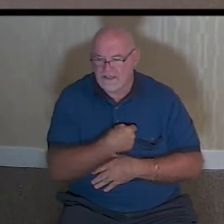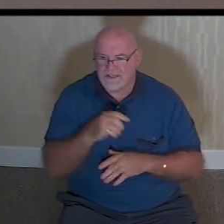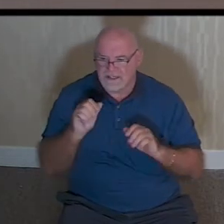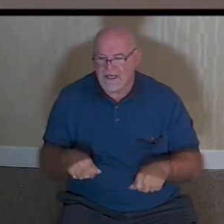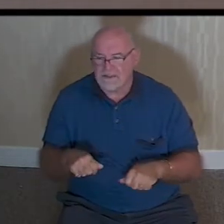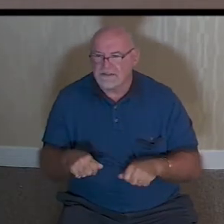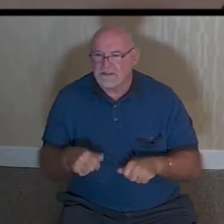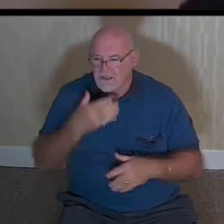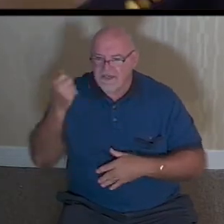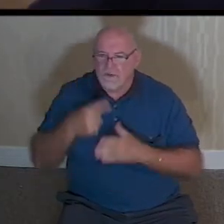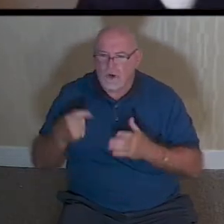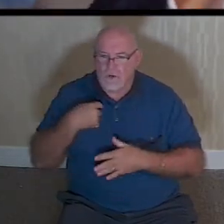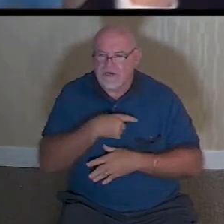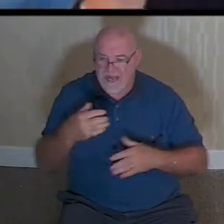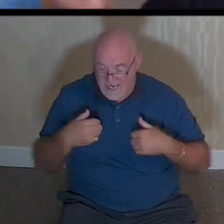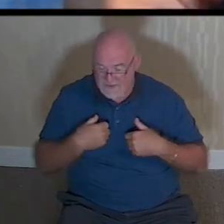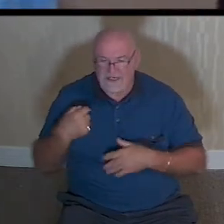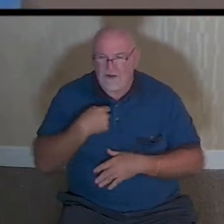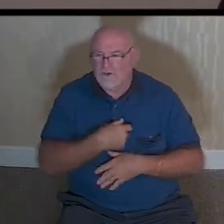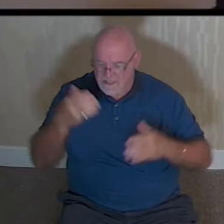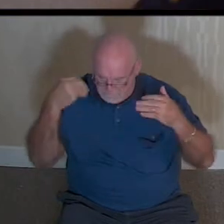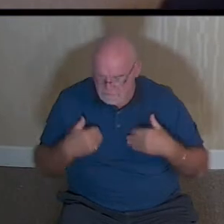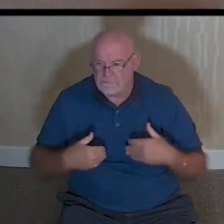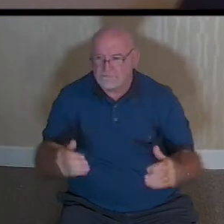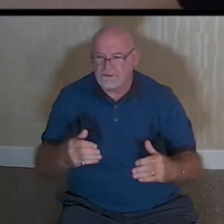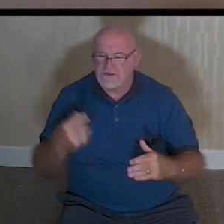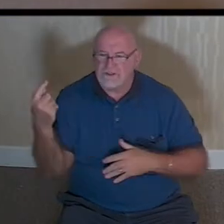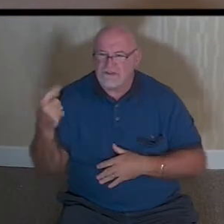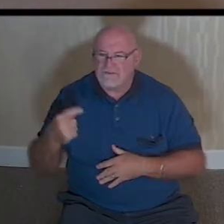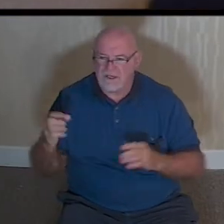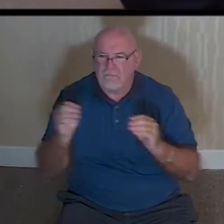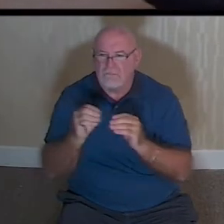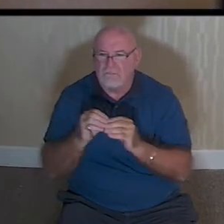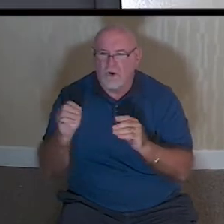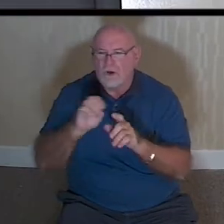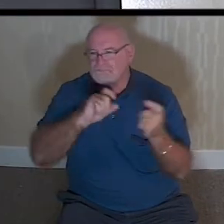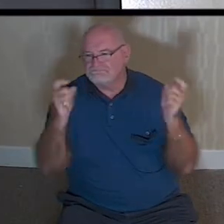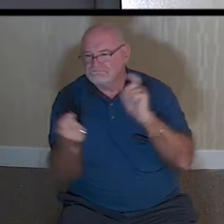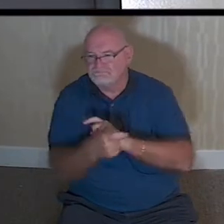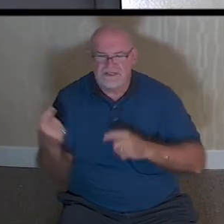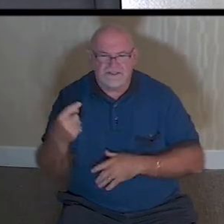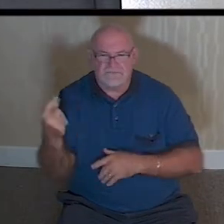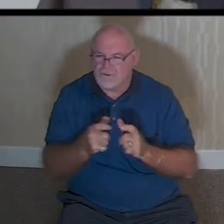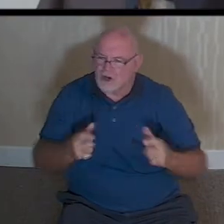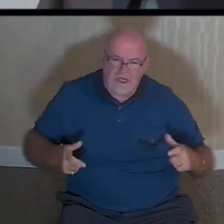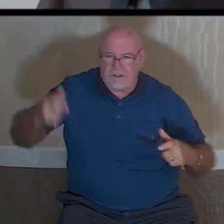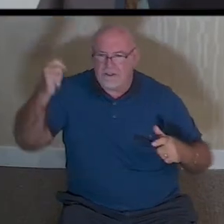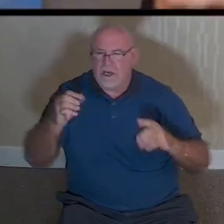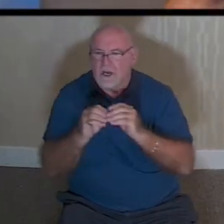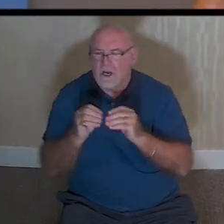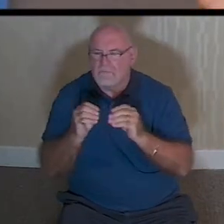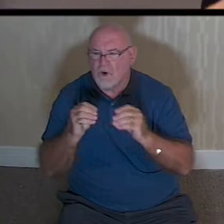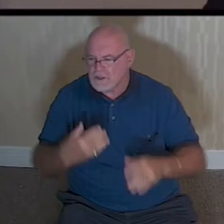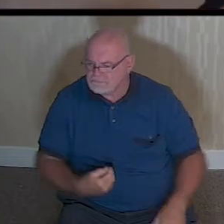best of what we have, and we can move forward to something even more evolved, something greater, something more enlightened,